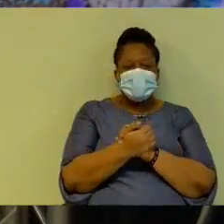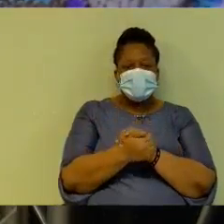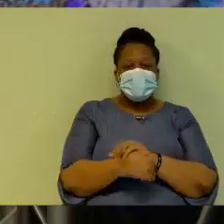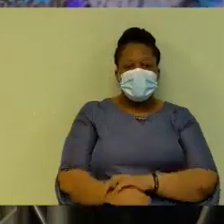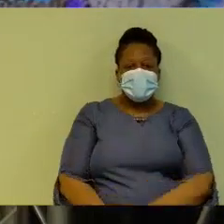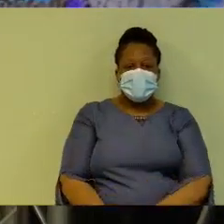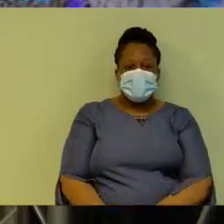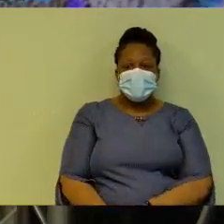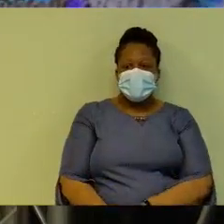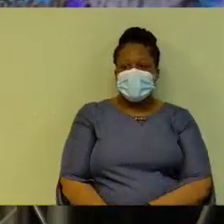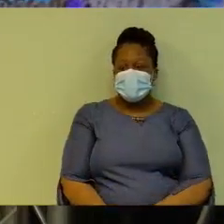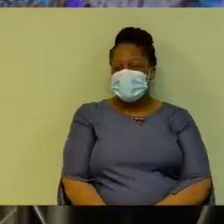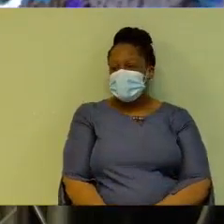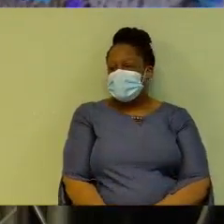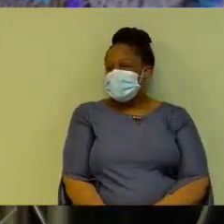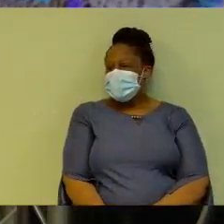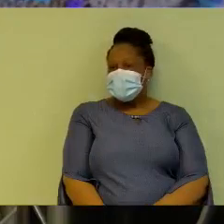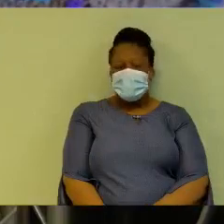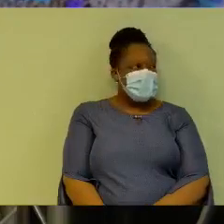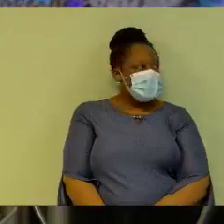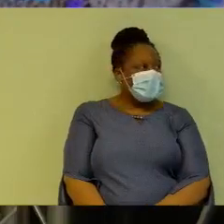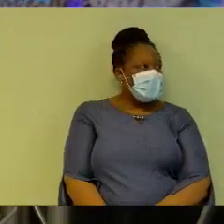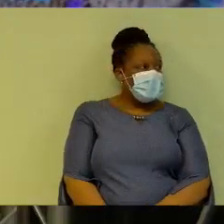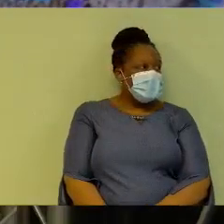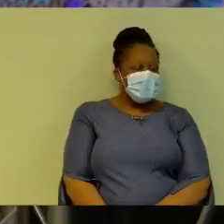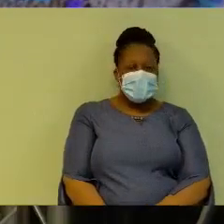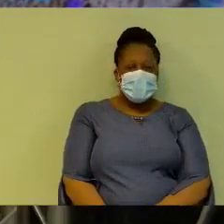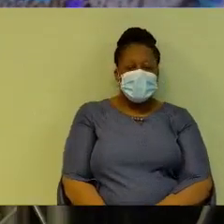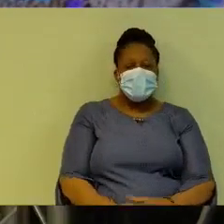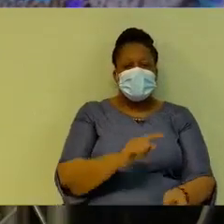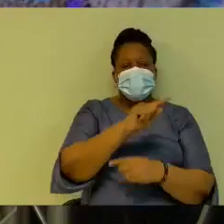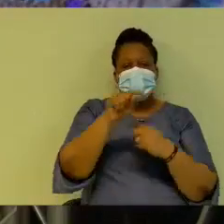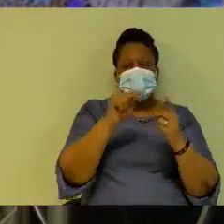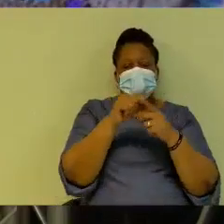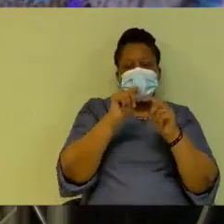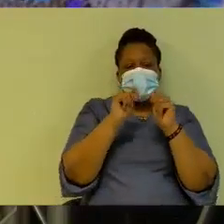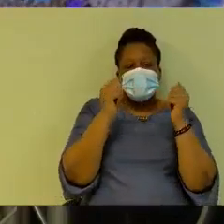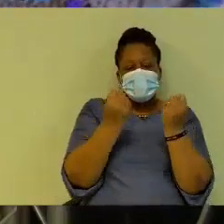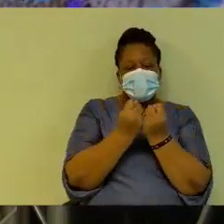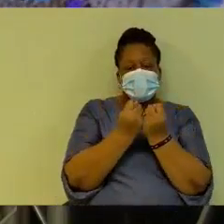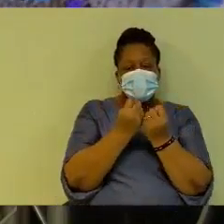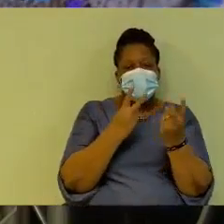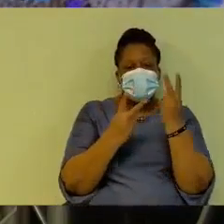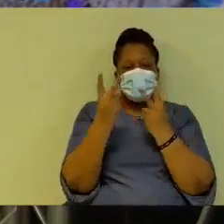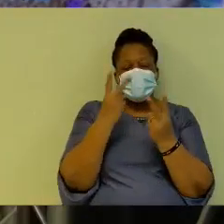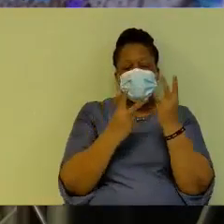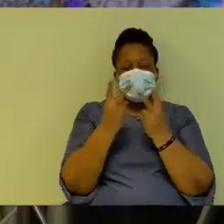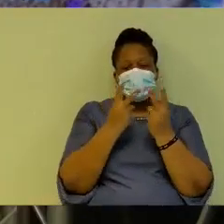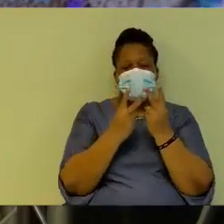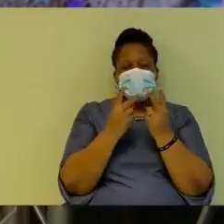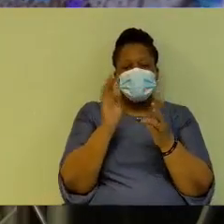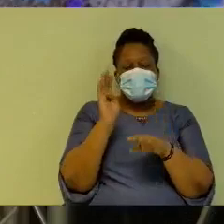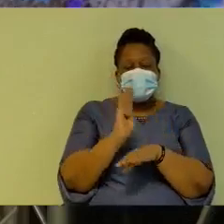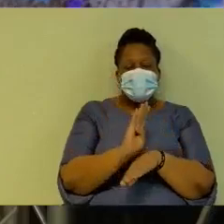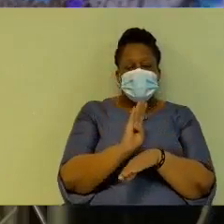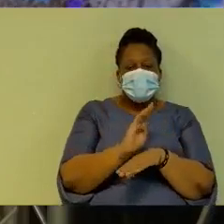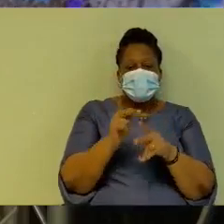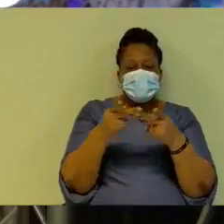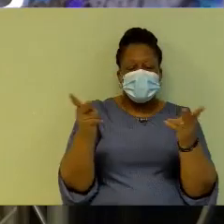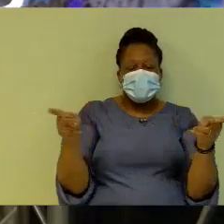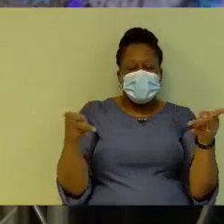Mr. Samuel. When the NEOC task force visits business